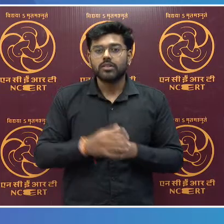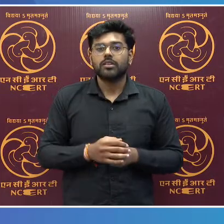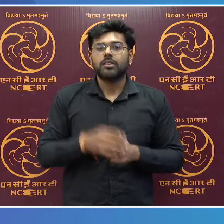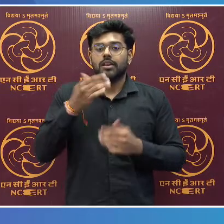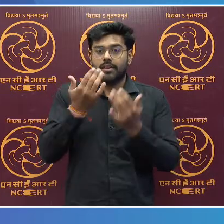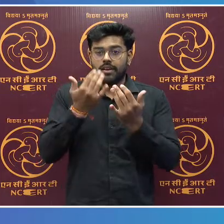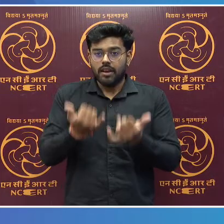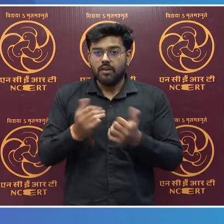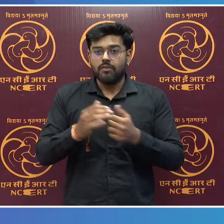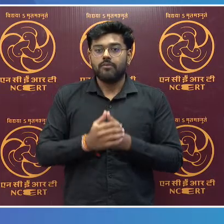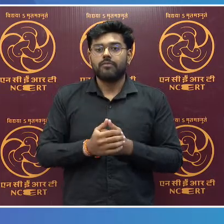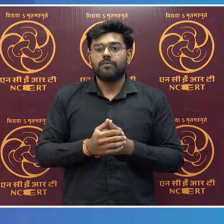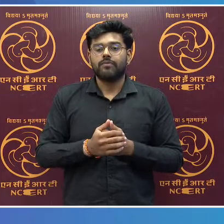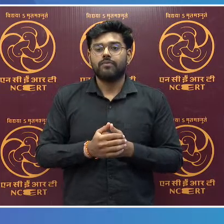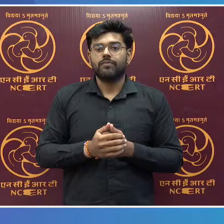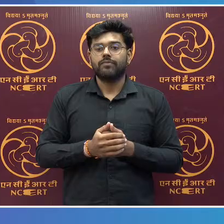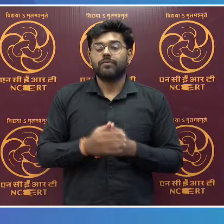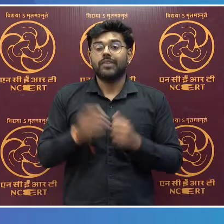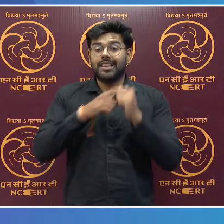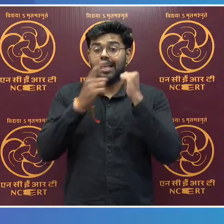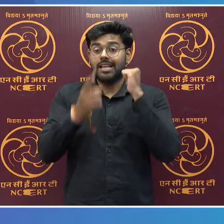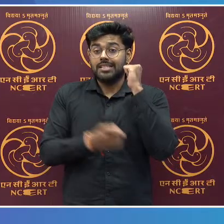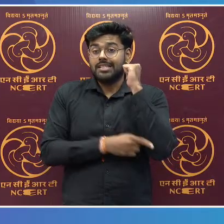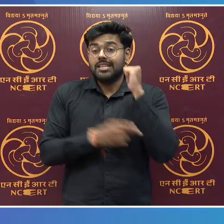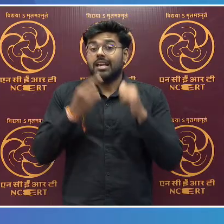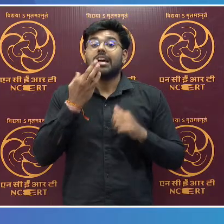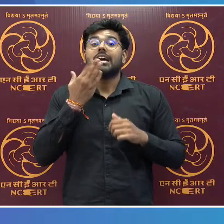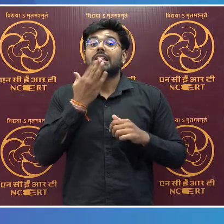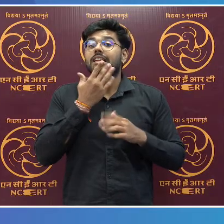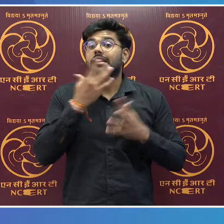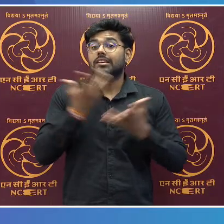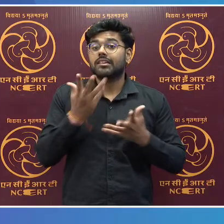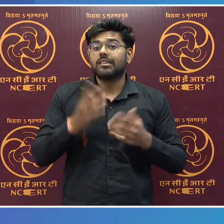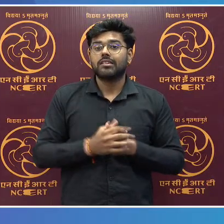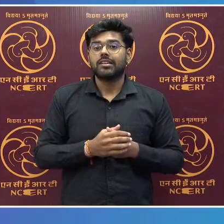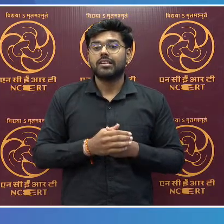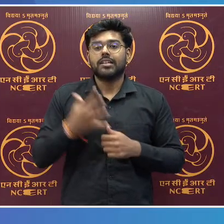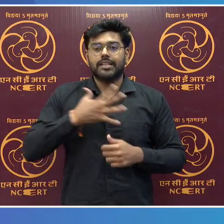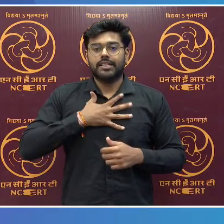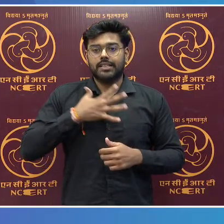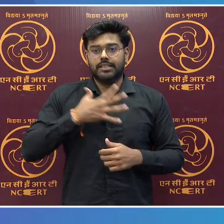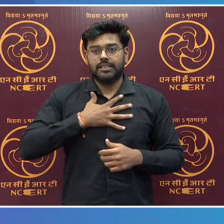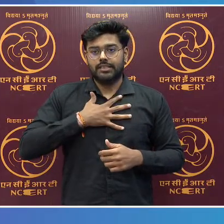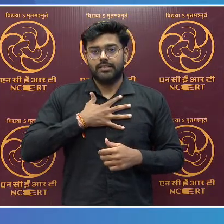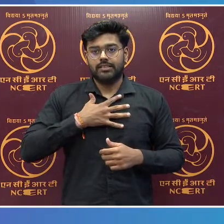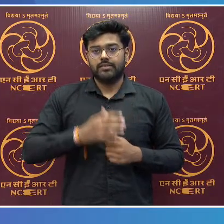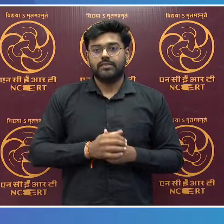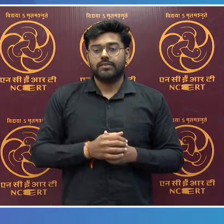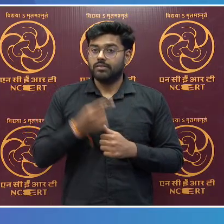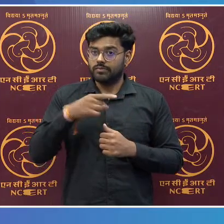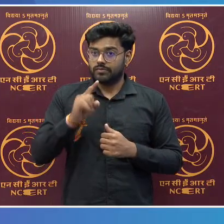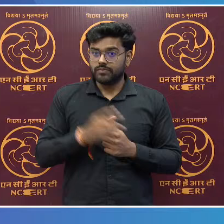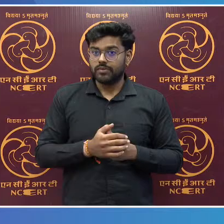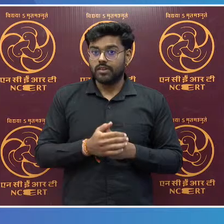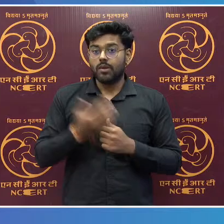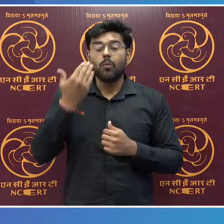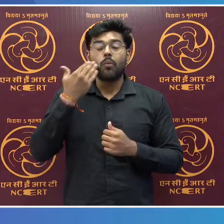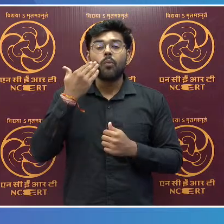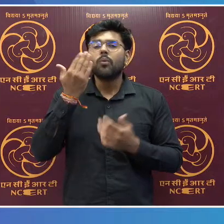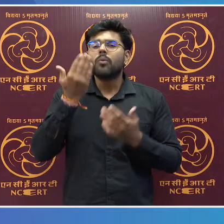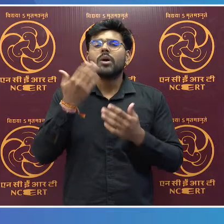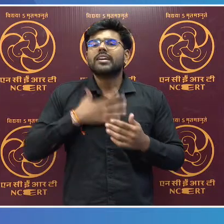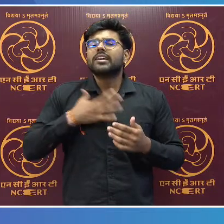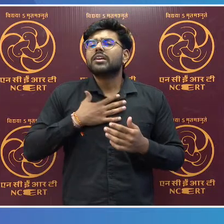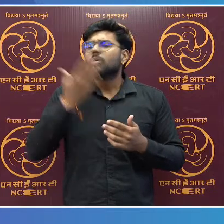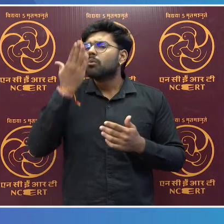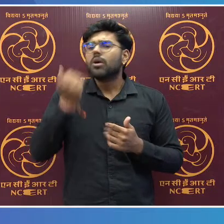next we have algae. Now the color of algae is green, right? Now why it is